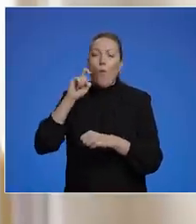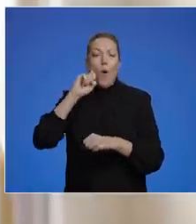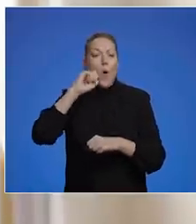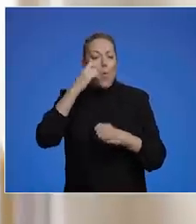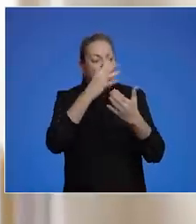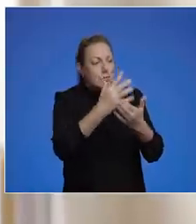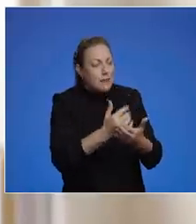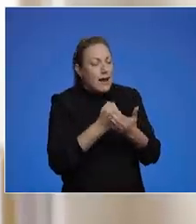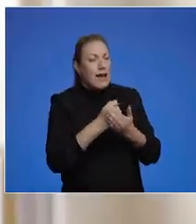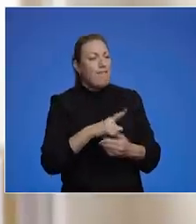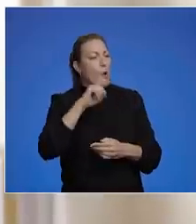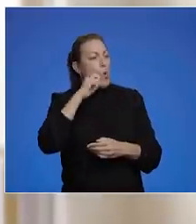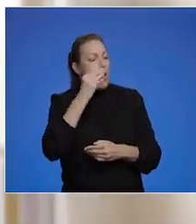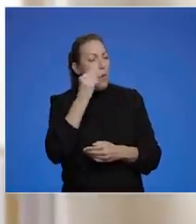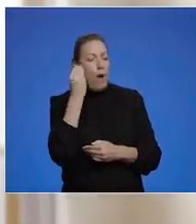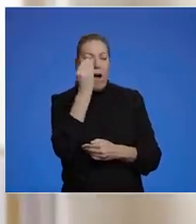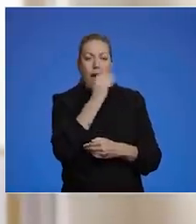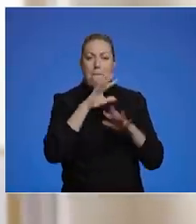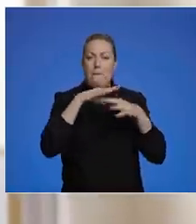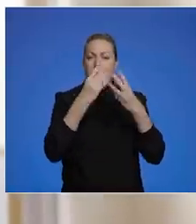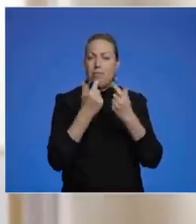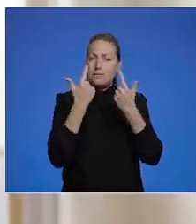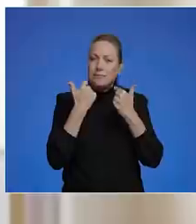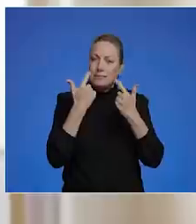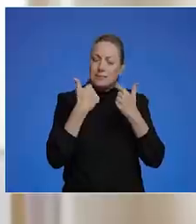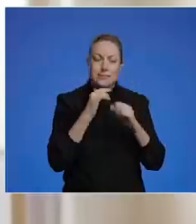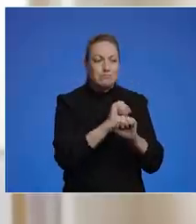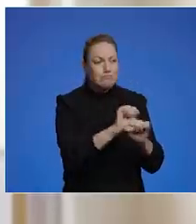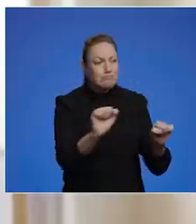wipe away all tears from their eyes."